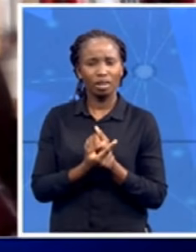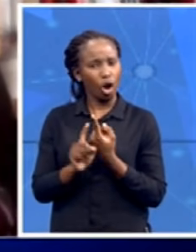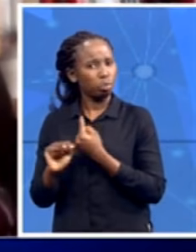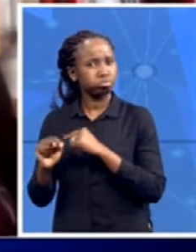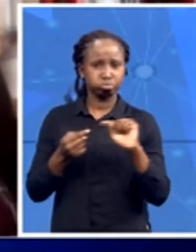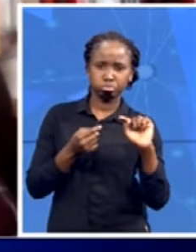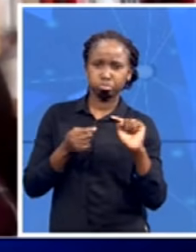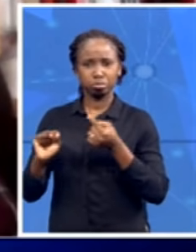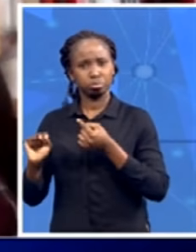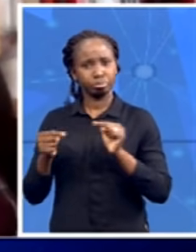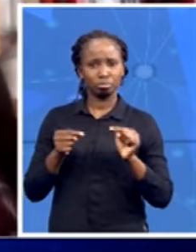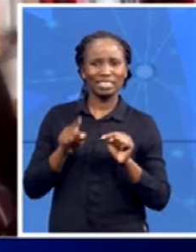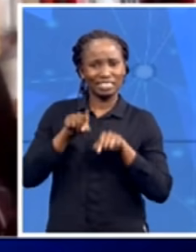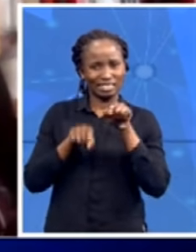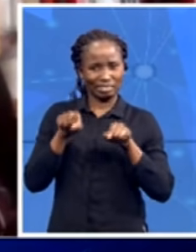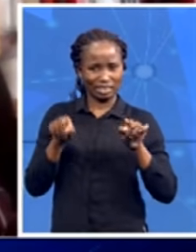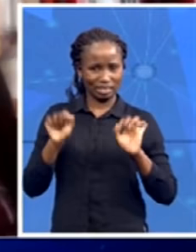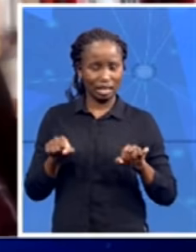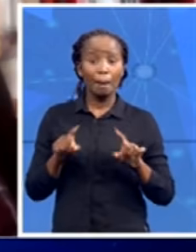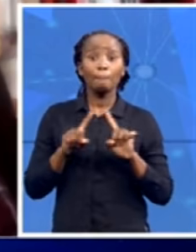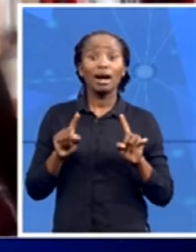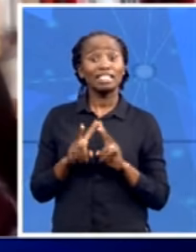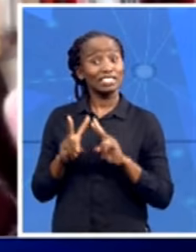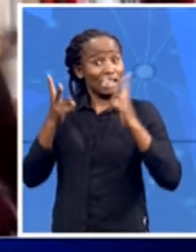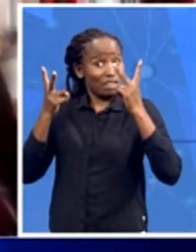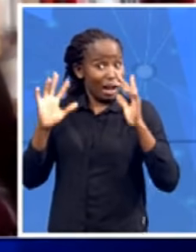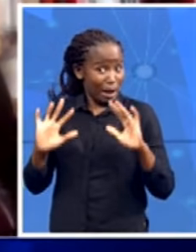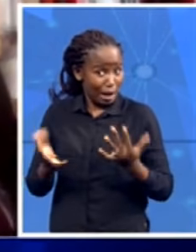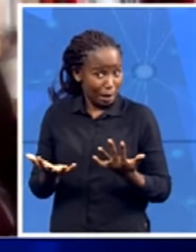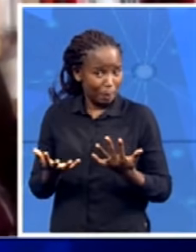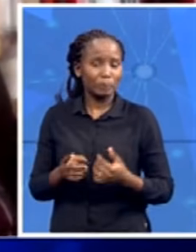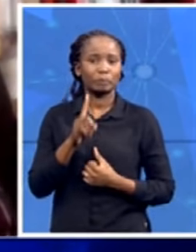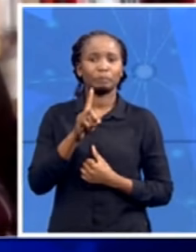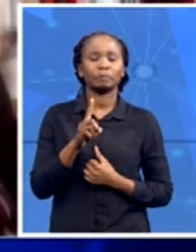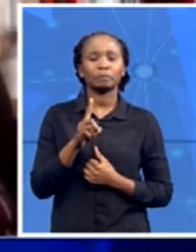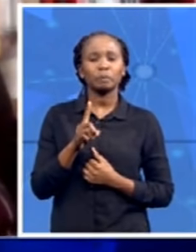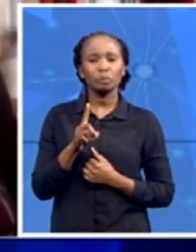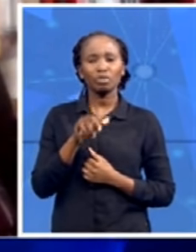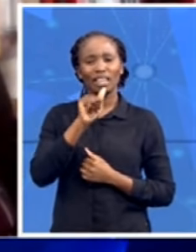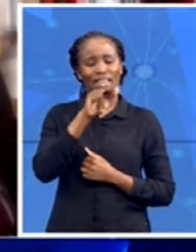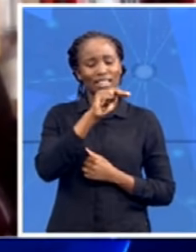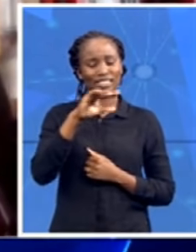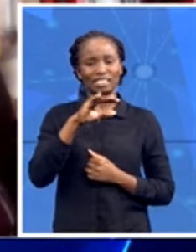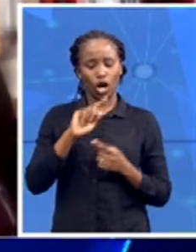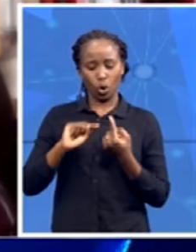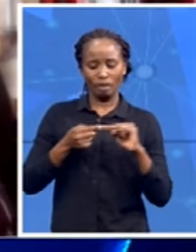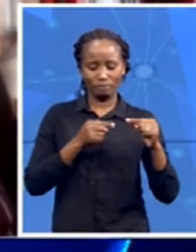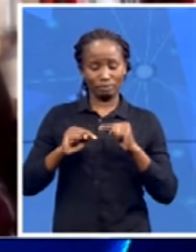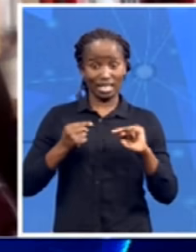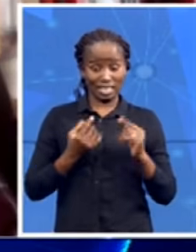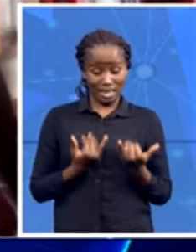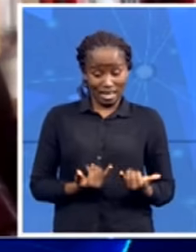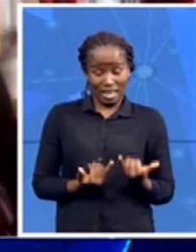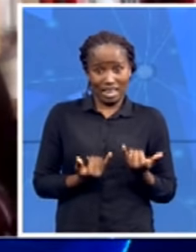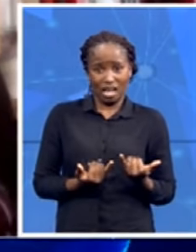now and then is that the conflicts within the ANC at the moment are not ideological per se.